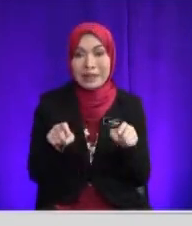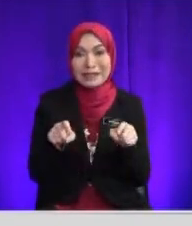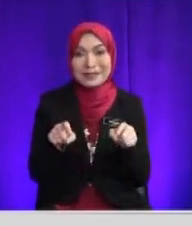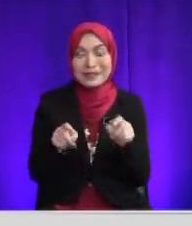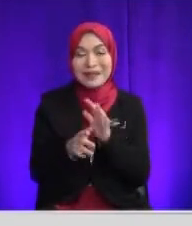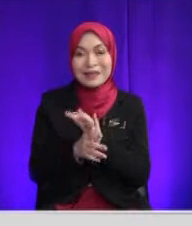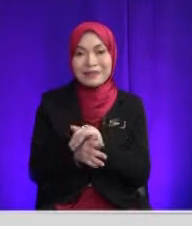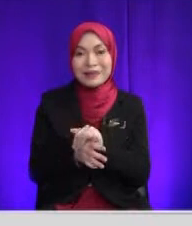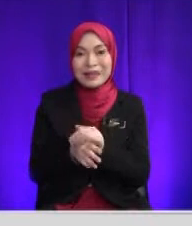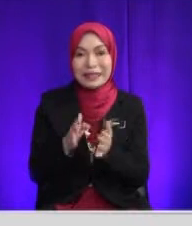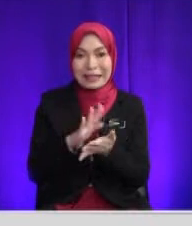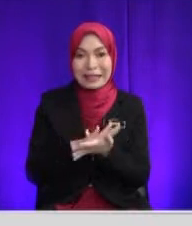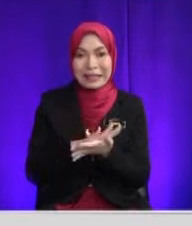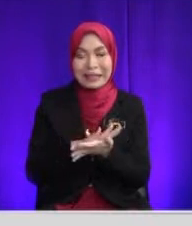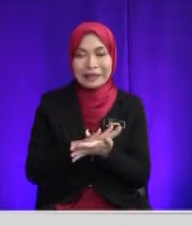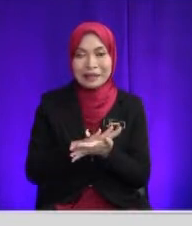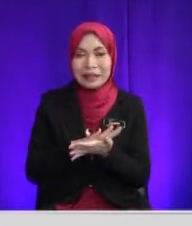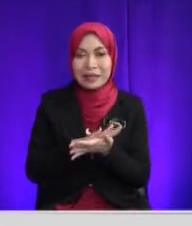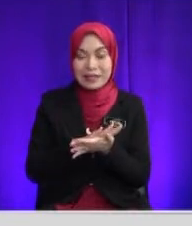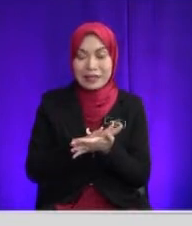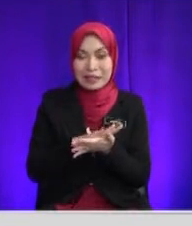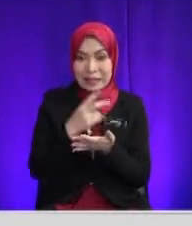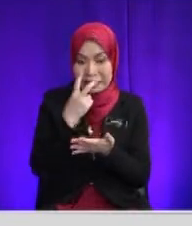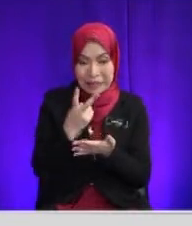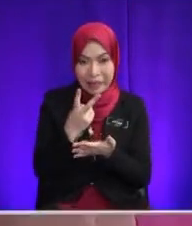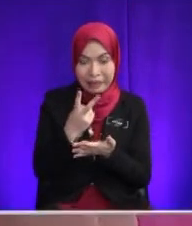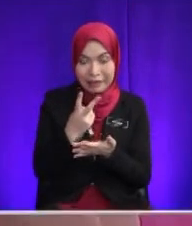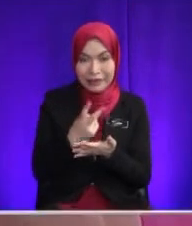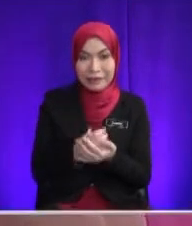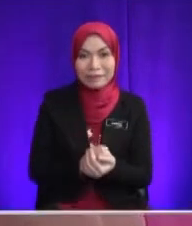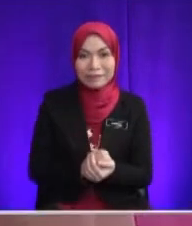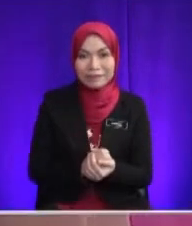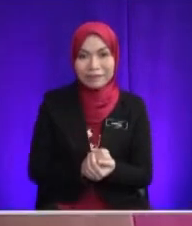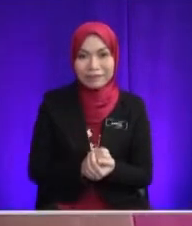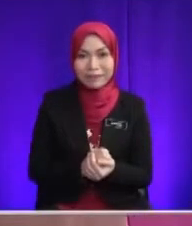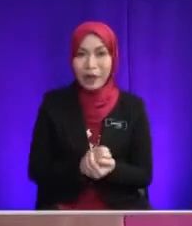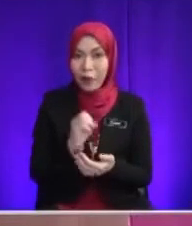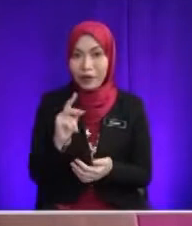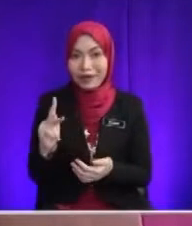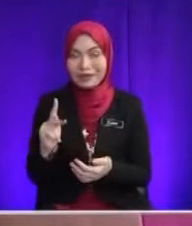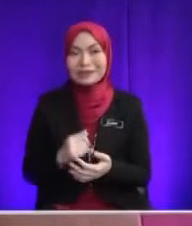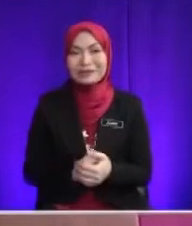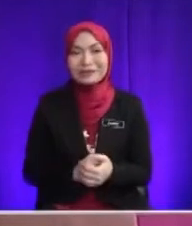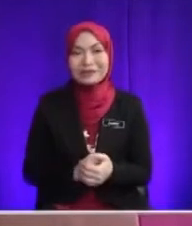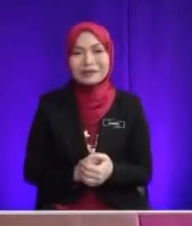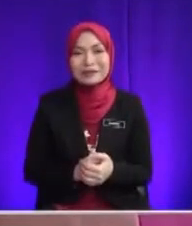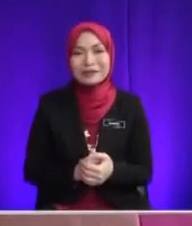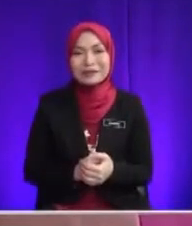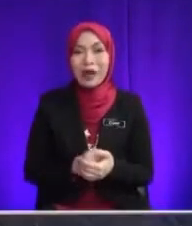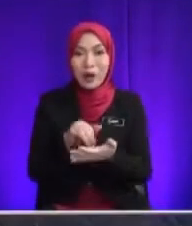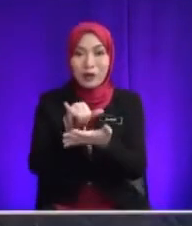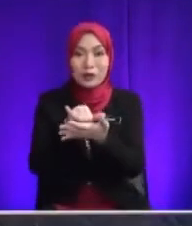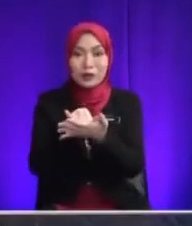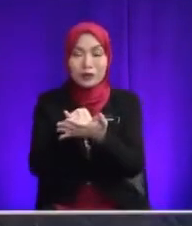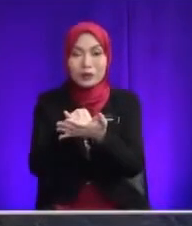spelling and maybe just double-check the words or anything they missed. Okay. So that those were the